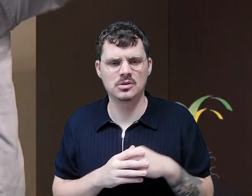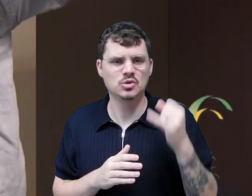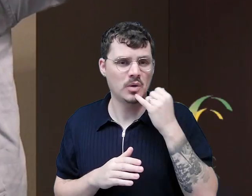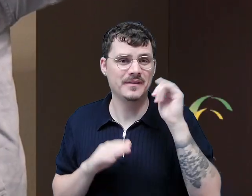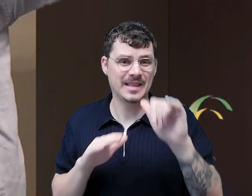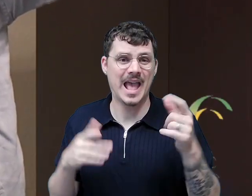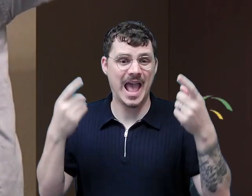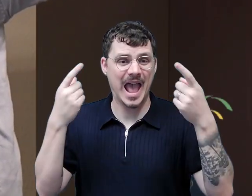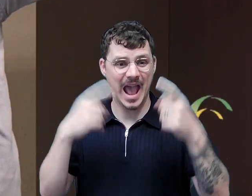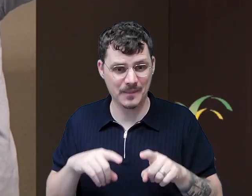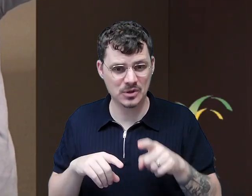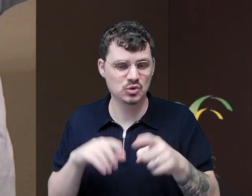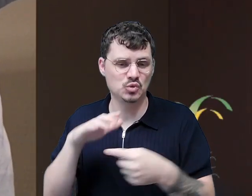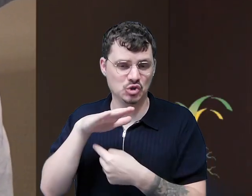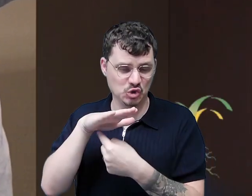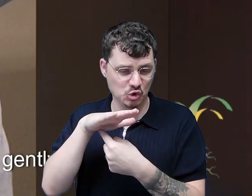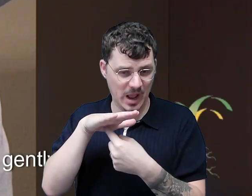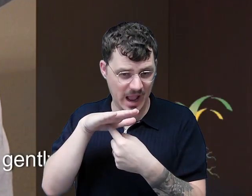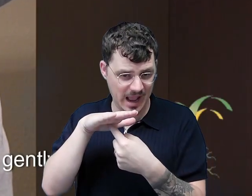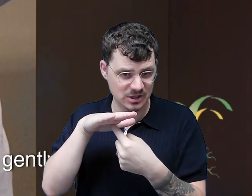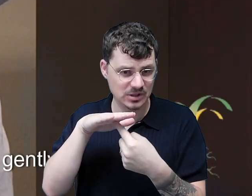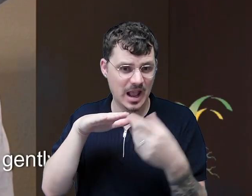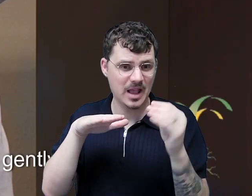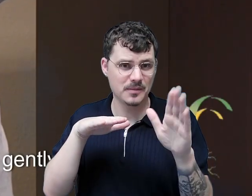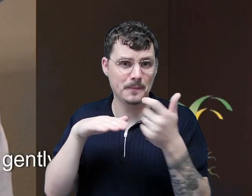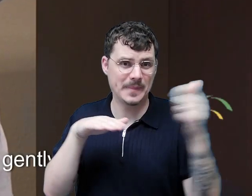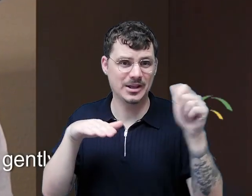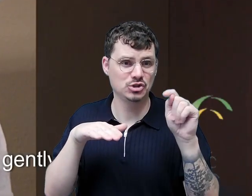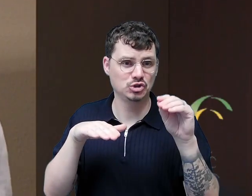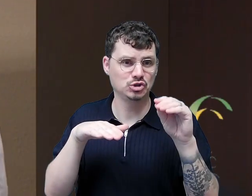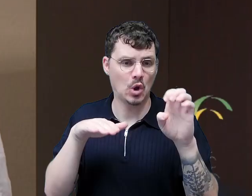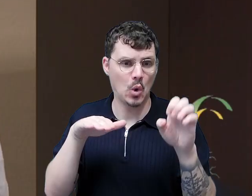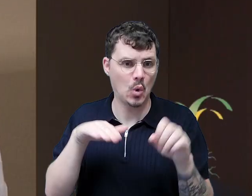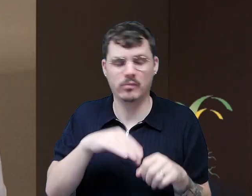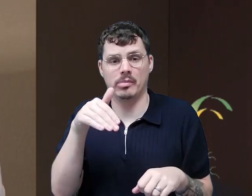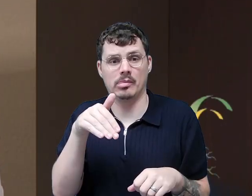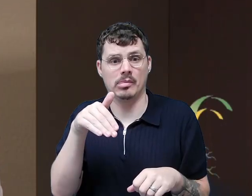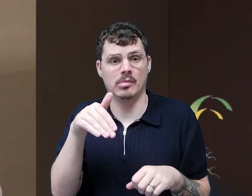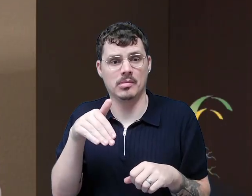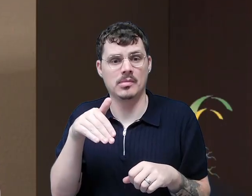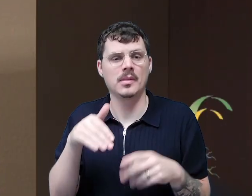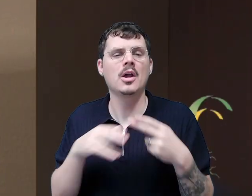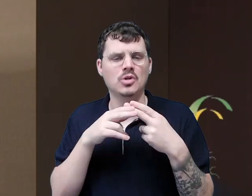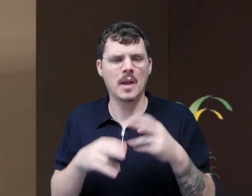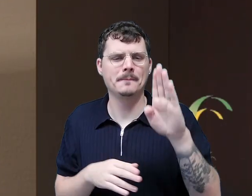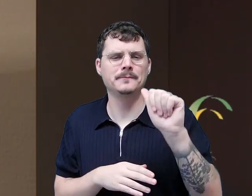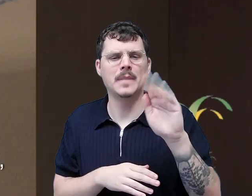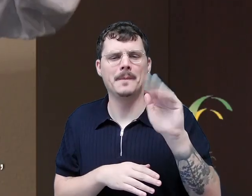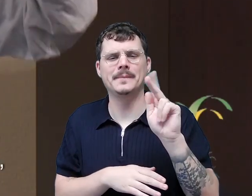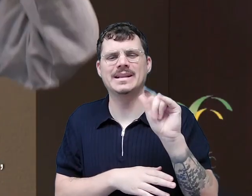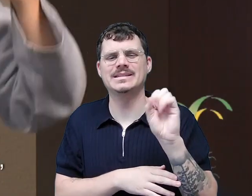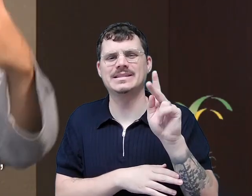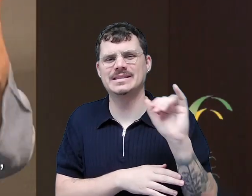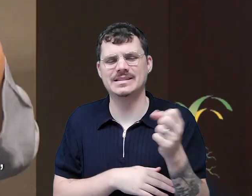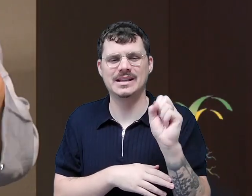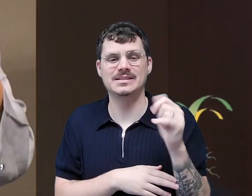So if that happens, you scratch the bottom of the foot gently and the big toe flies up, that's